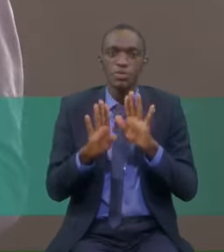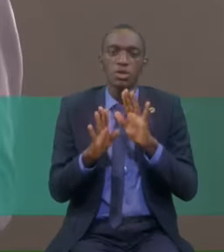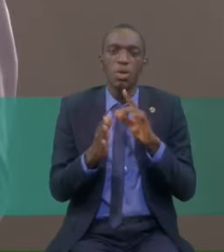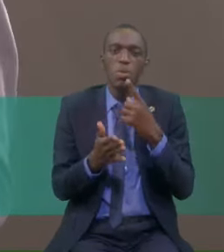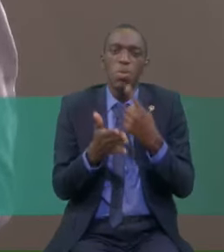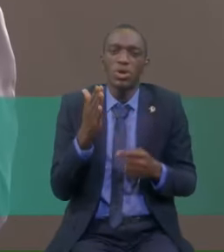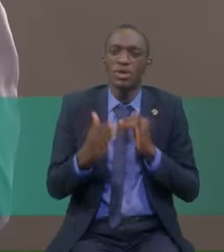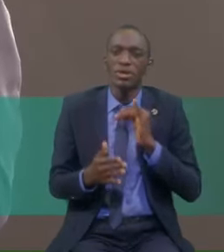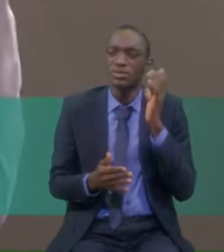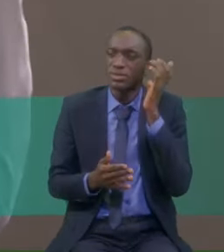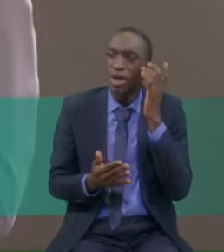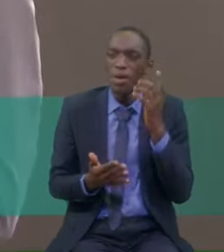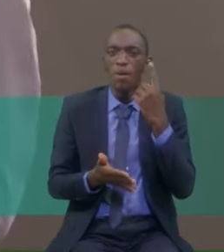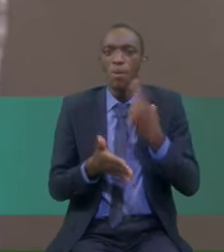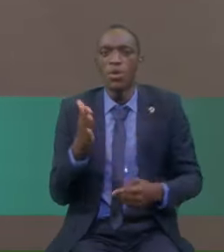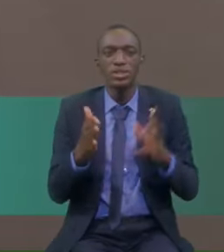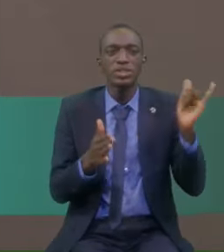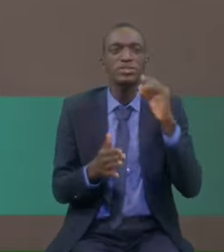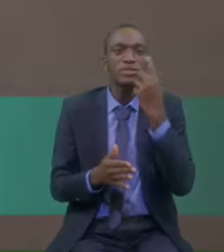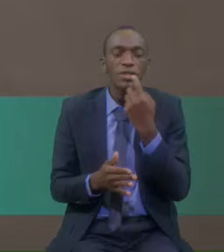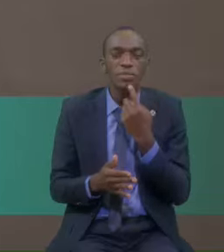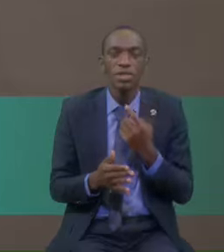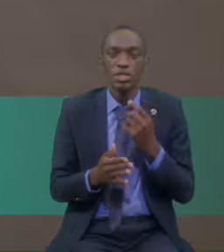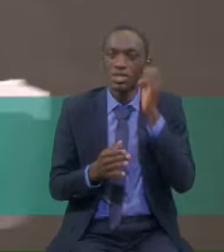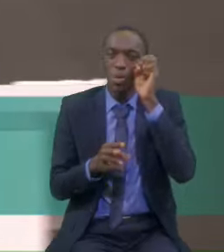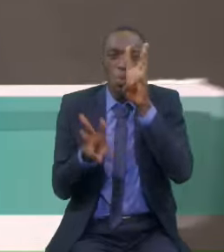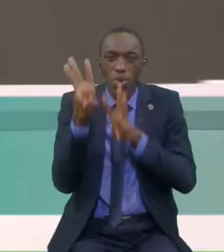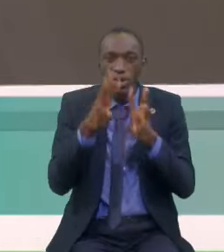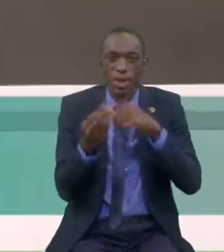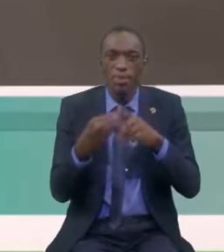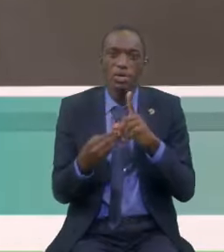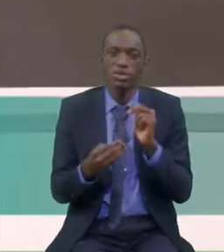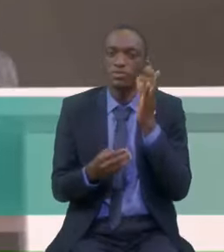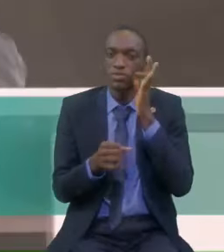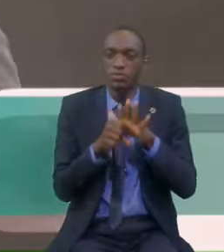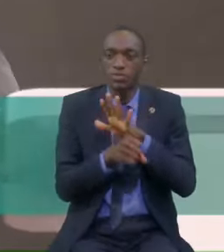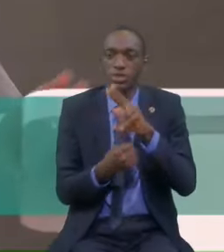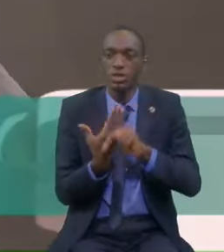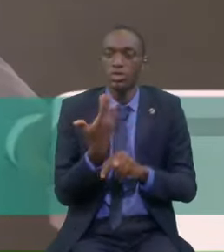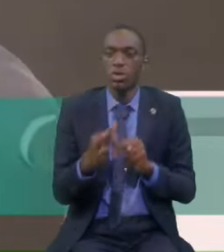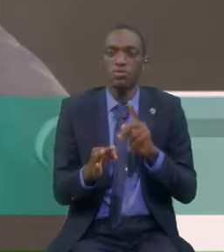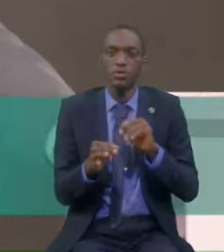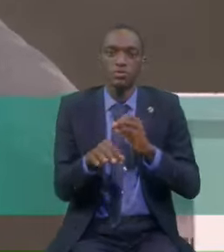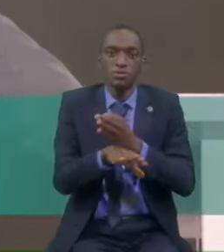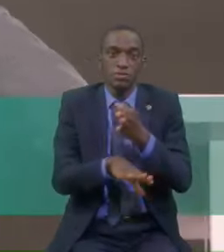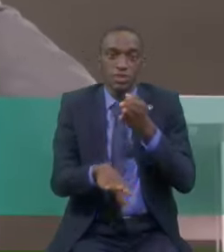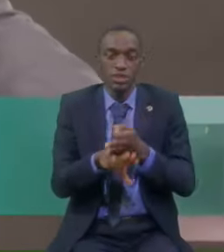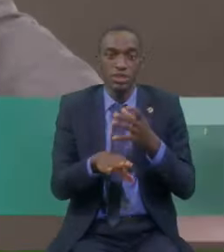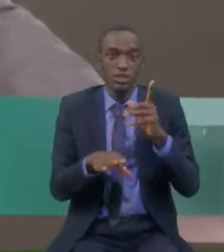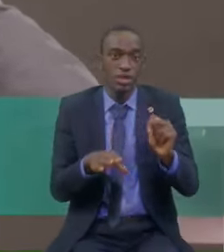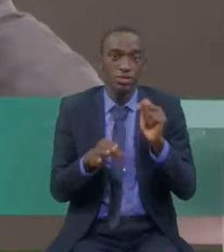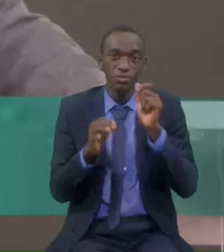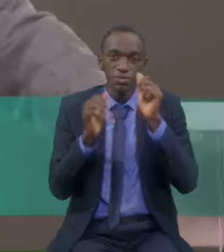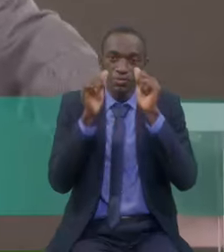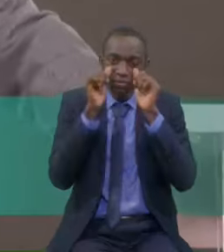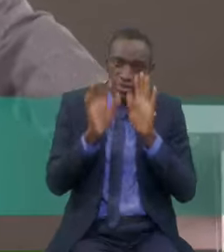the fruitfulness on the field. Am I fruitful? Am I not fruitful? The fainting man is a